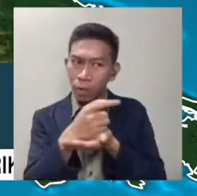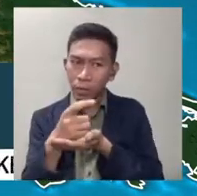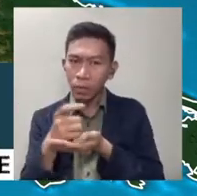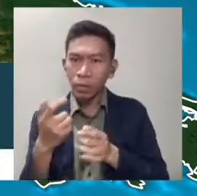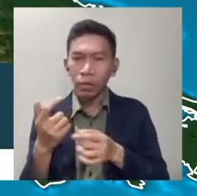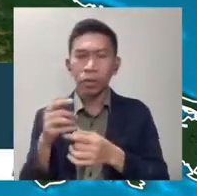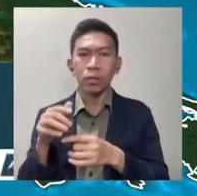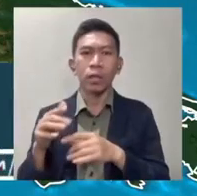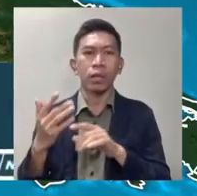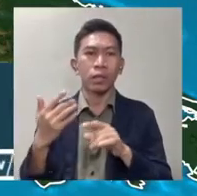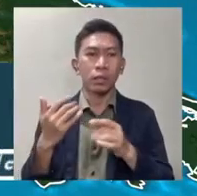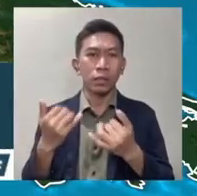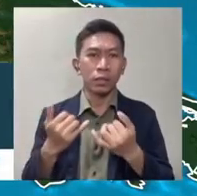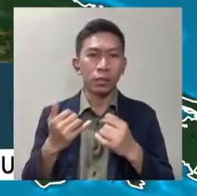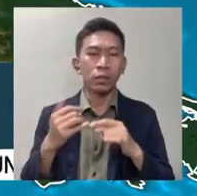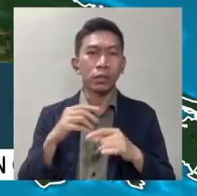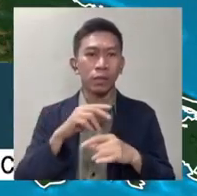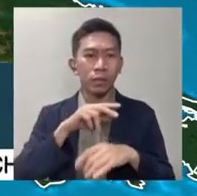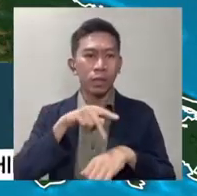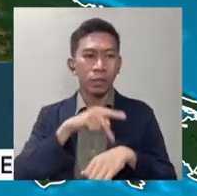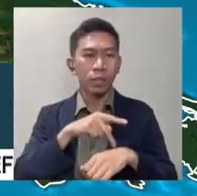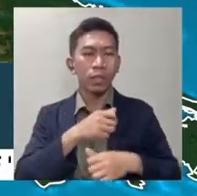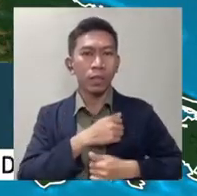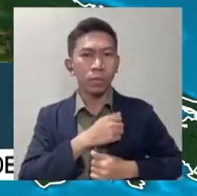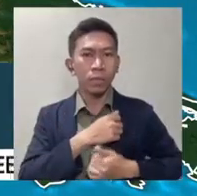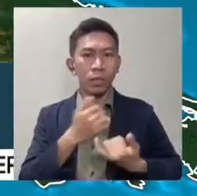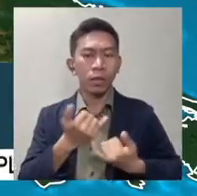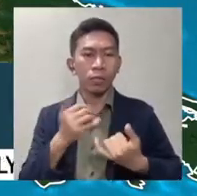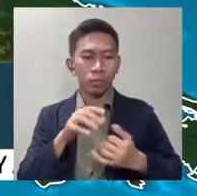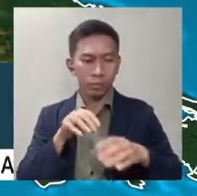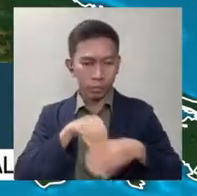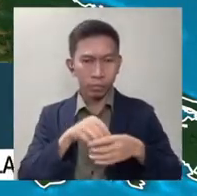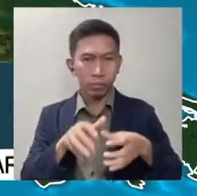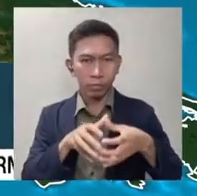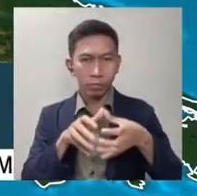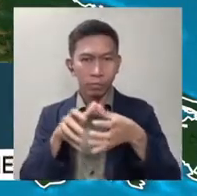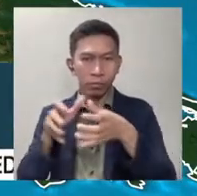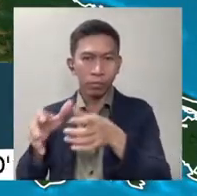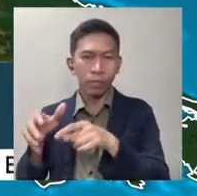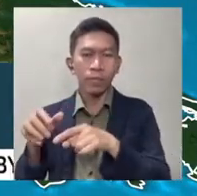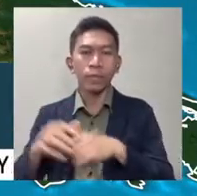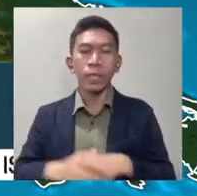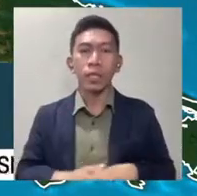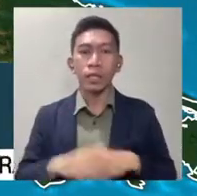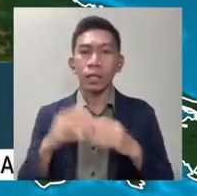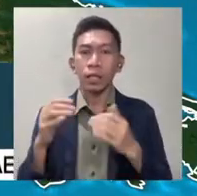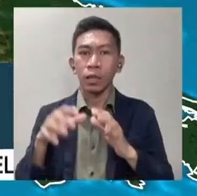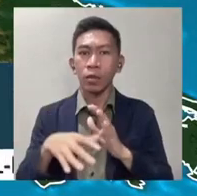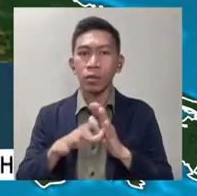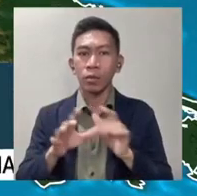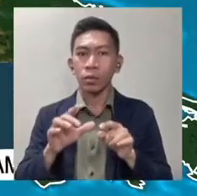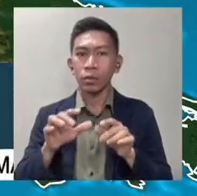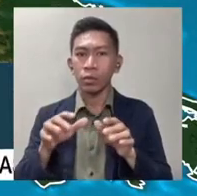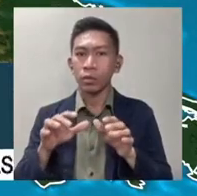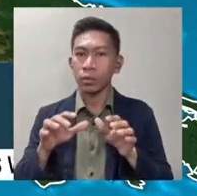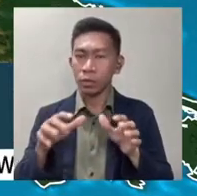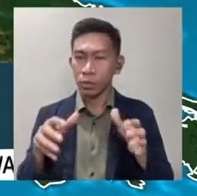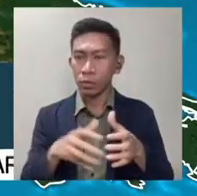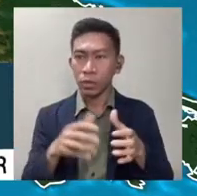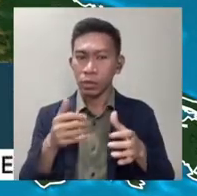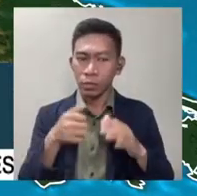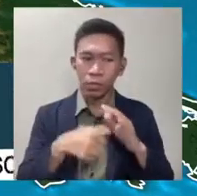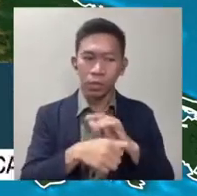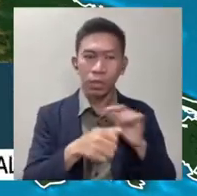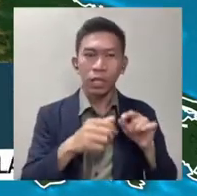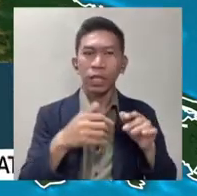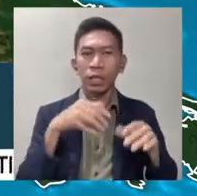safe by the Philippine Army, who neutralized 5 members of the private armed group. The COMELEC contingent took shelter in the nearest village and stayed